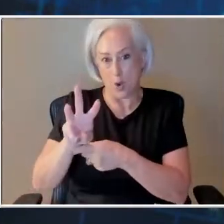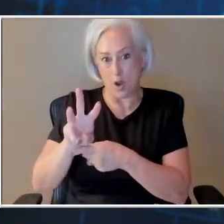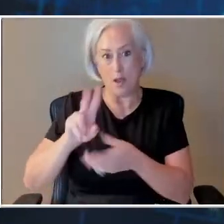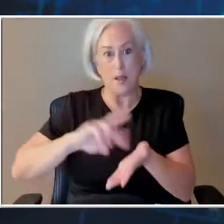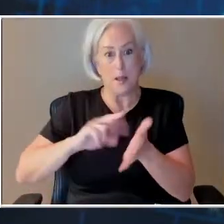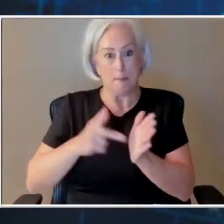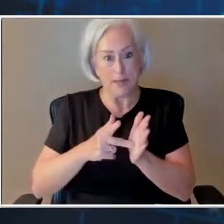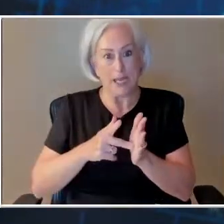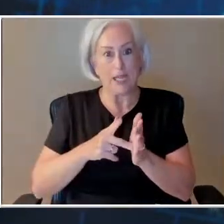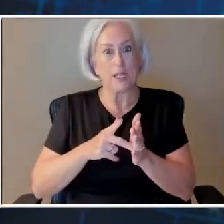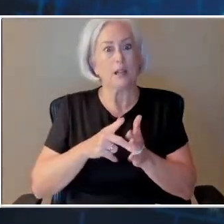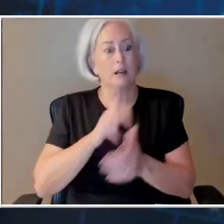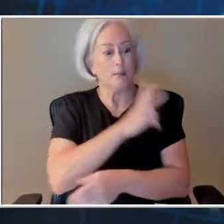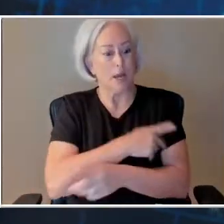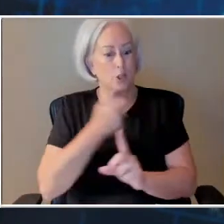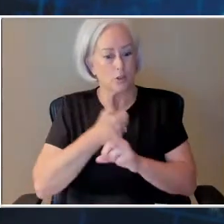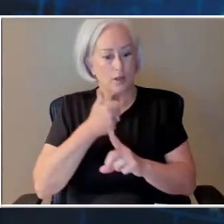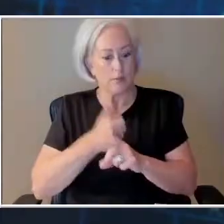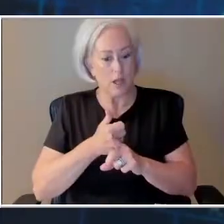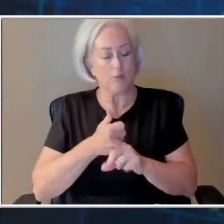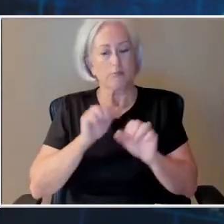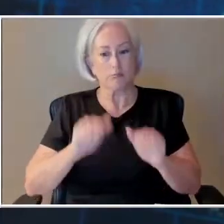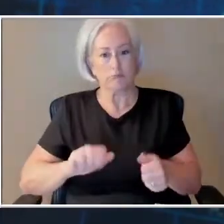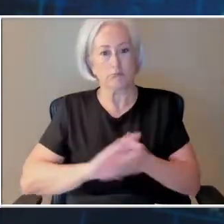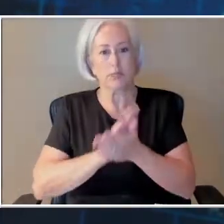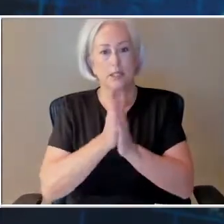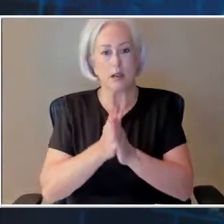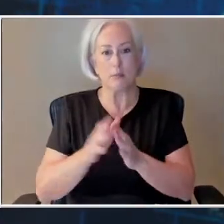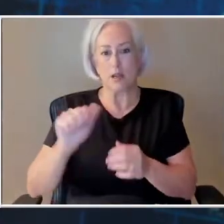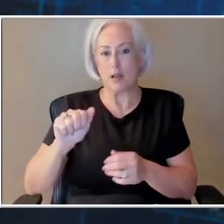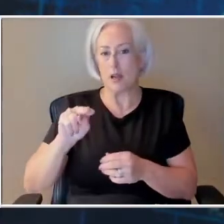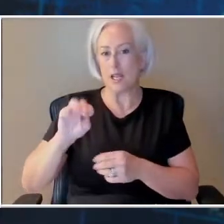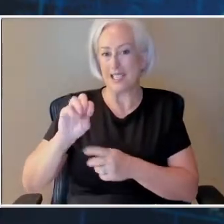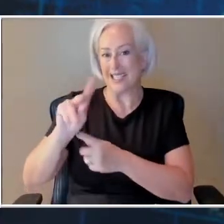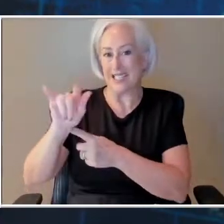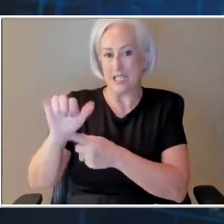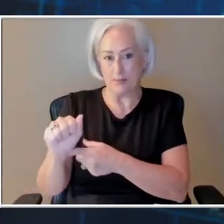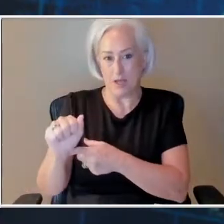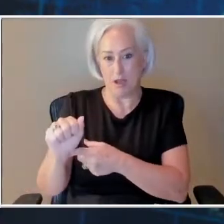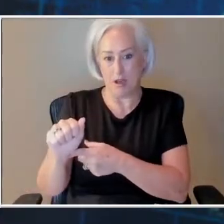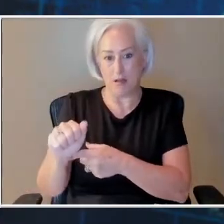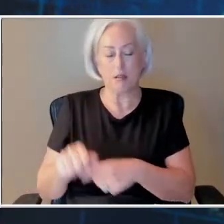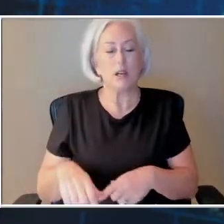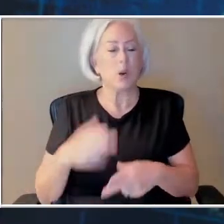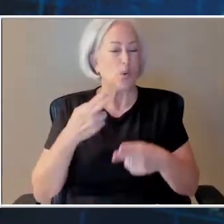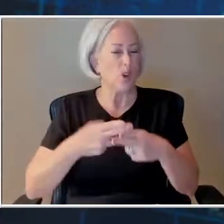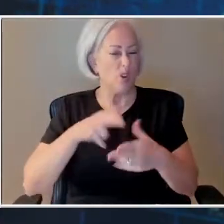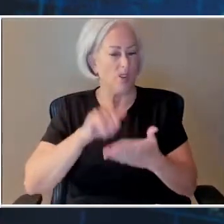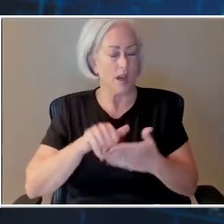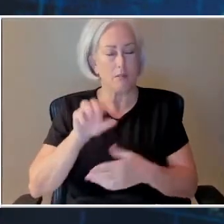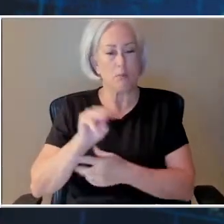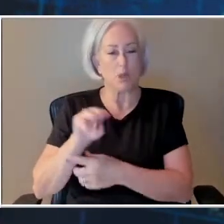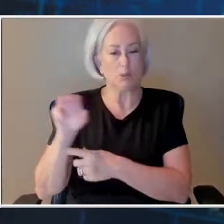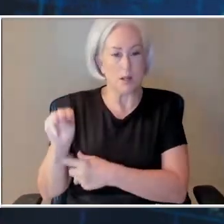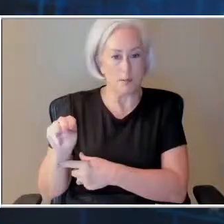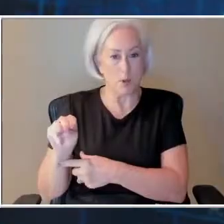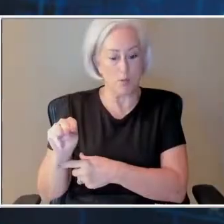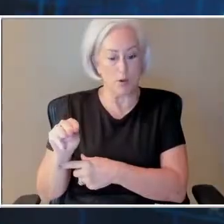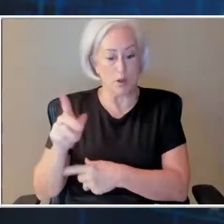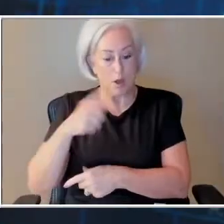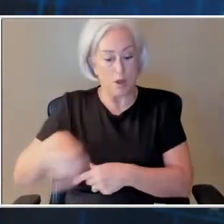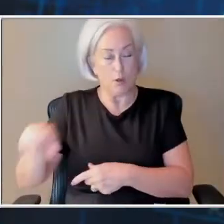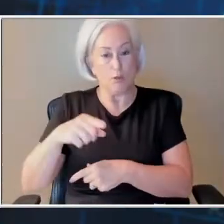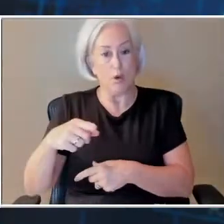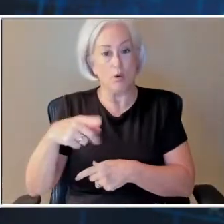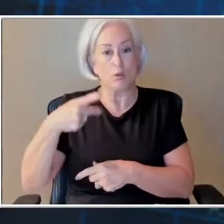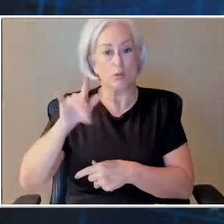infections. So this is what we call it multiple myeloma when it happens. So these plasma cells are supposed to be protective. Some of it